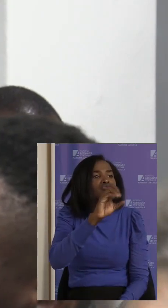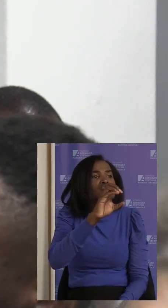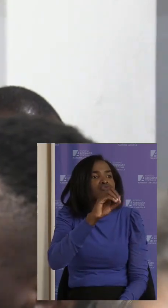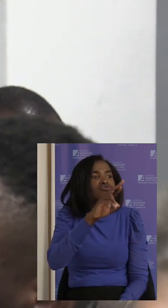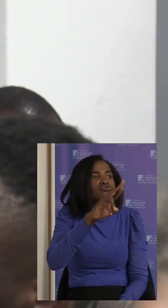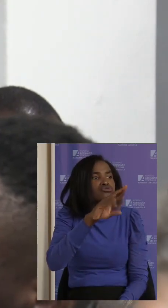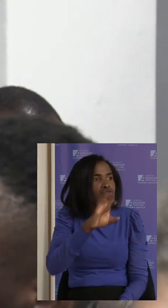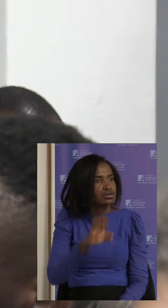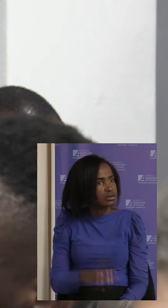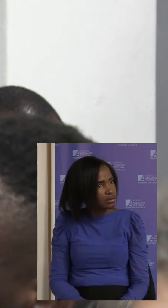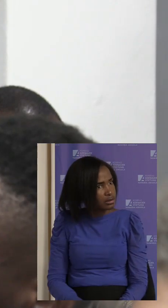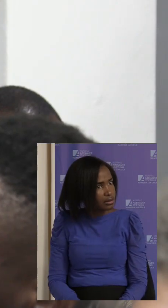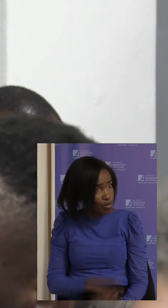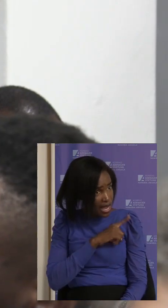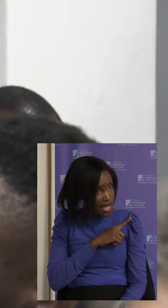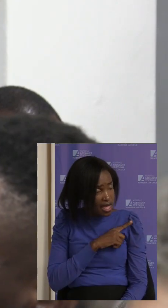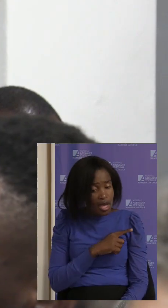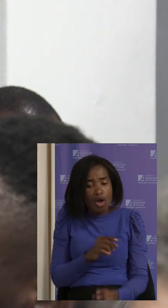back with those returns?